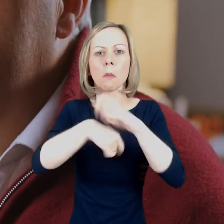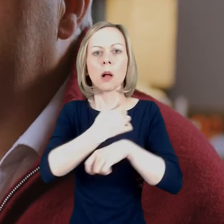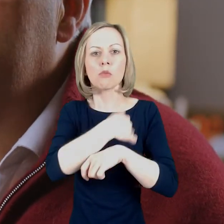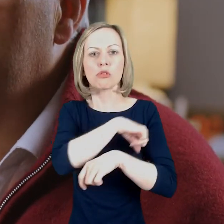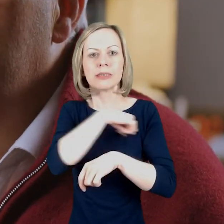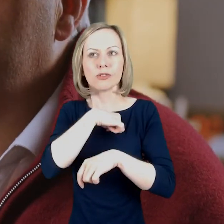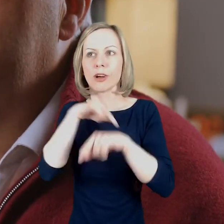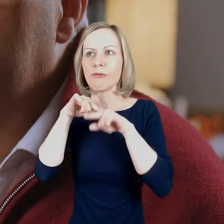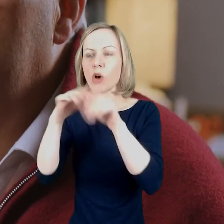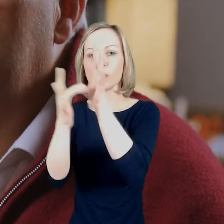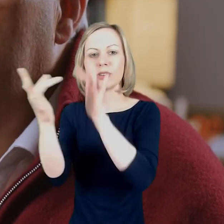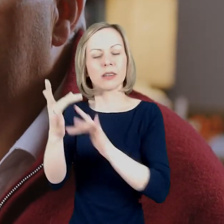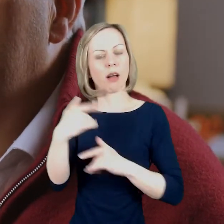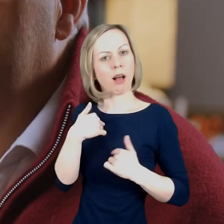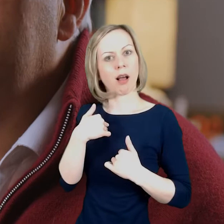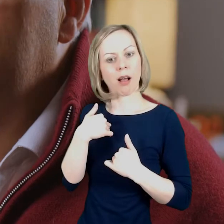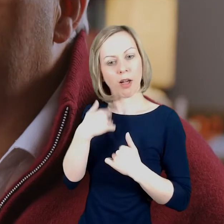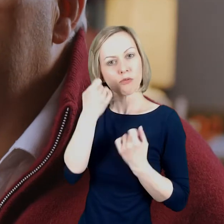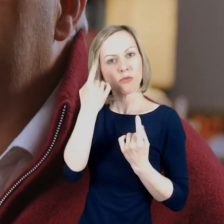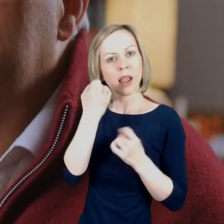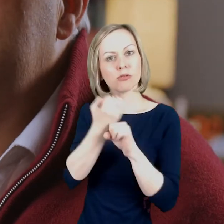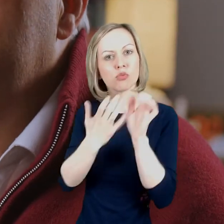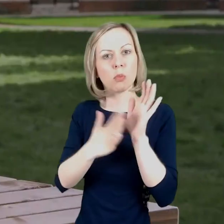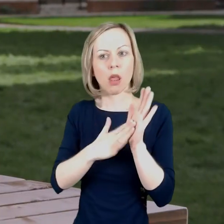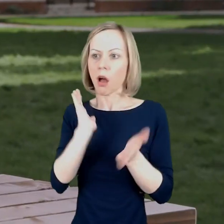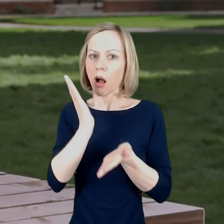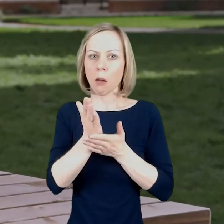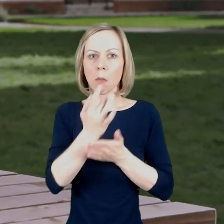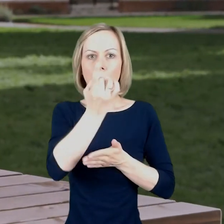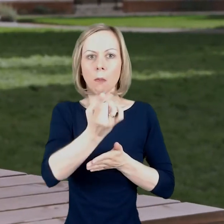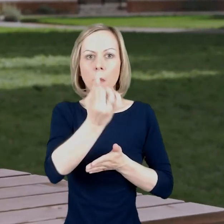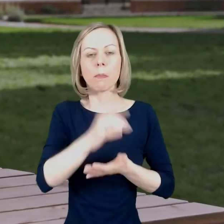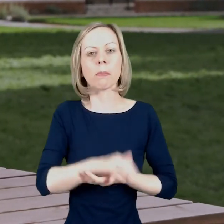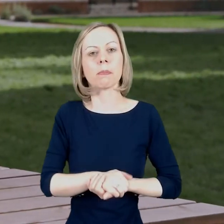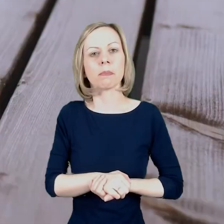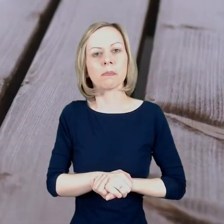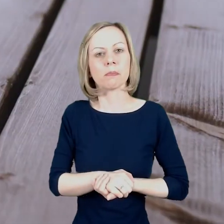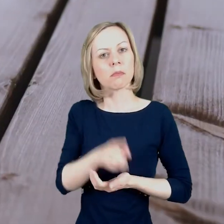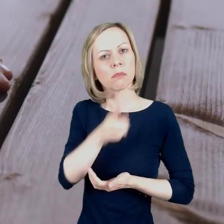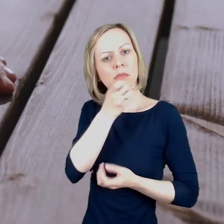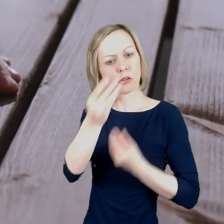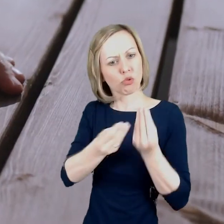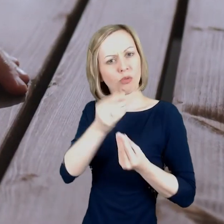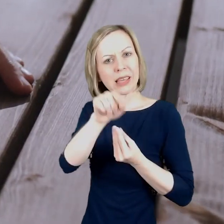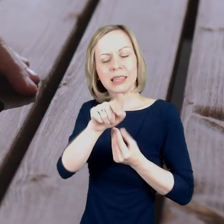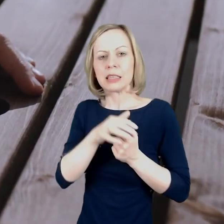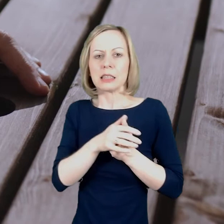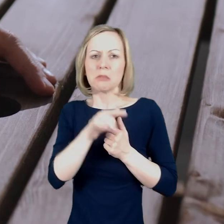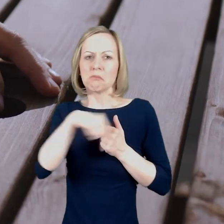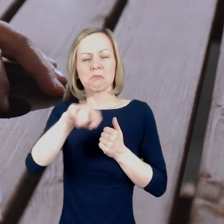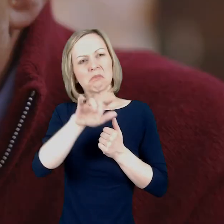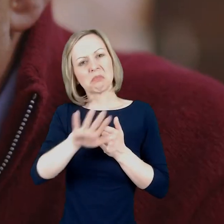Jesus, and discovered that George Muller was actually one of those people. And discovered this amazing story where he had